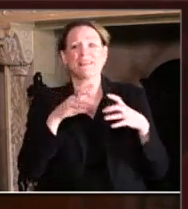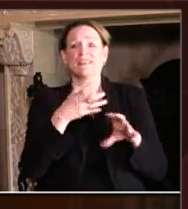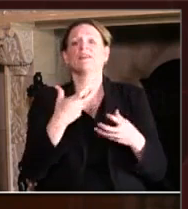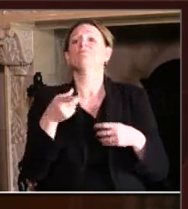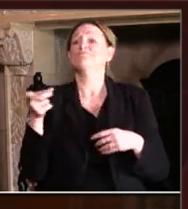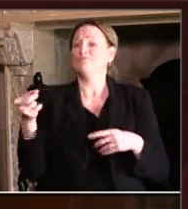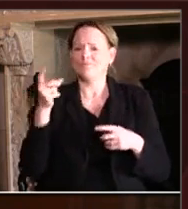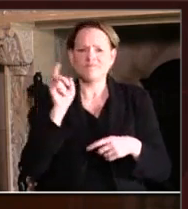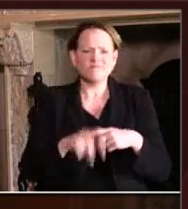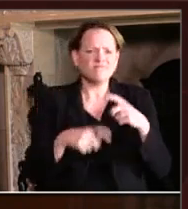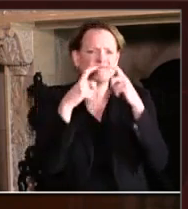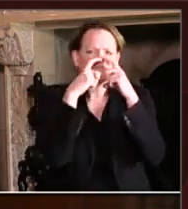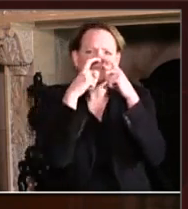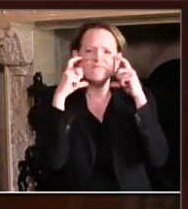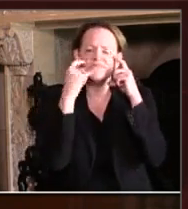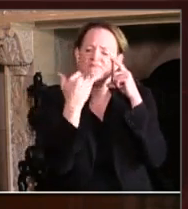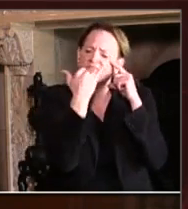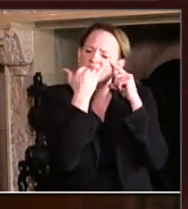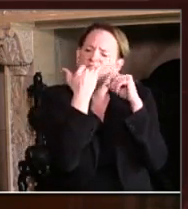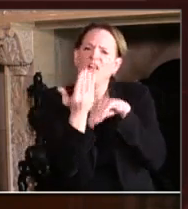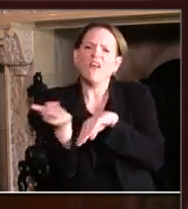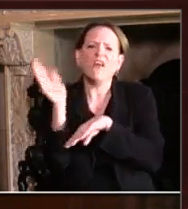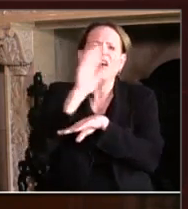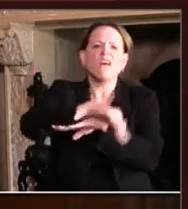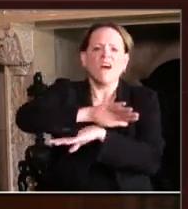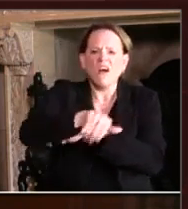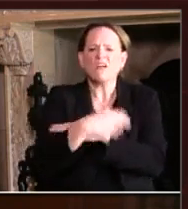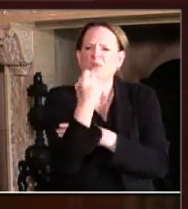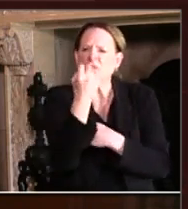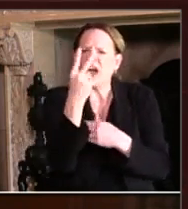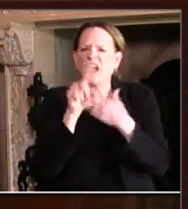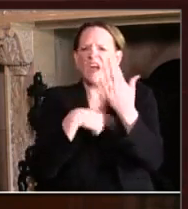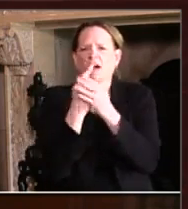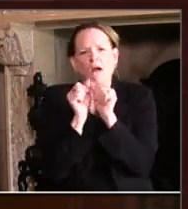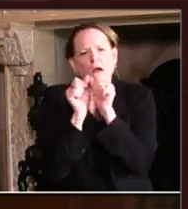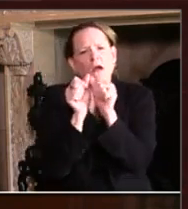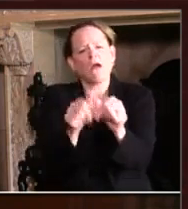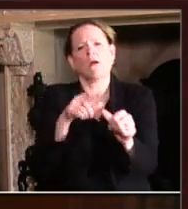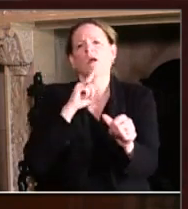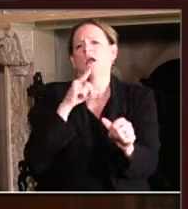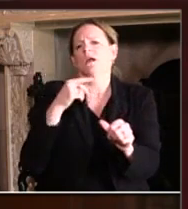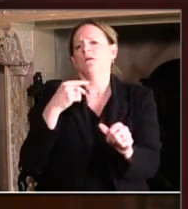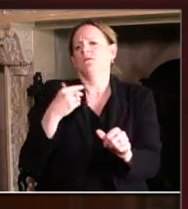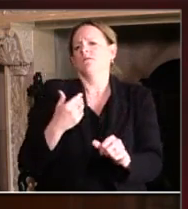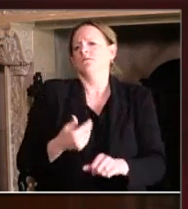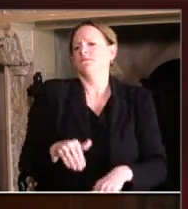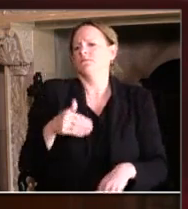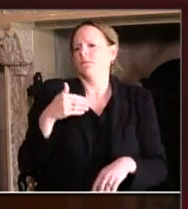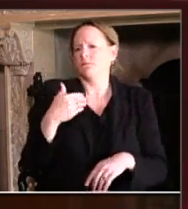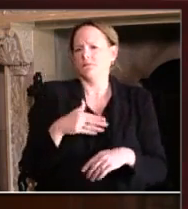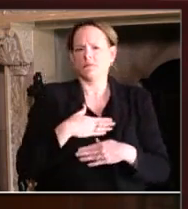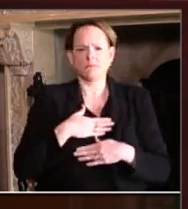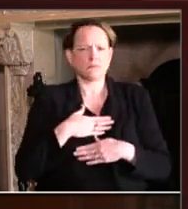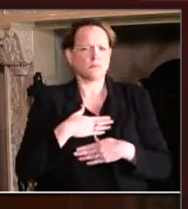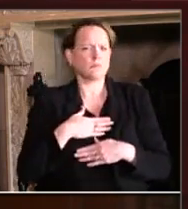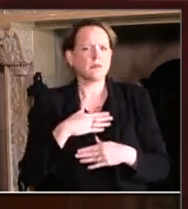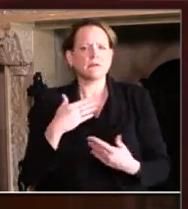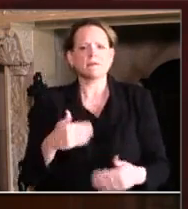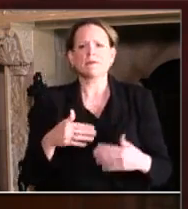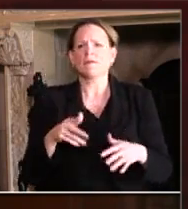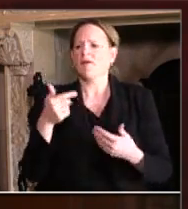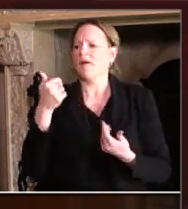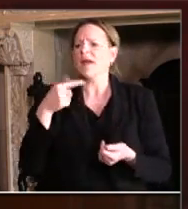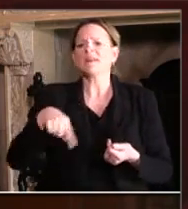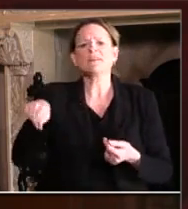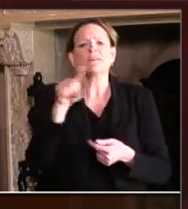ones in nursing homes and our first responders, not to mention the workers who interact with the public day in and day out, keeping our